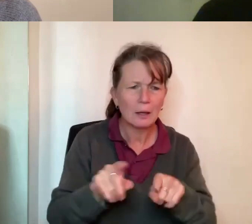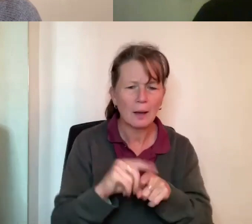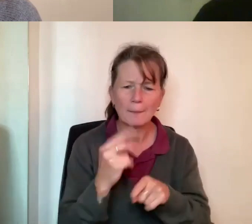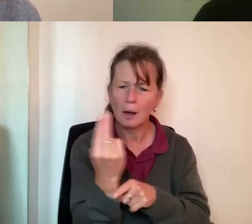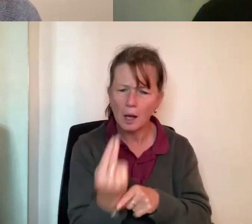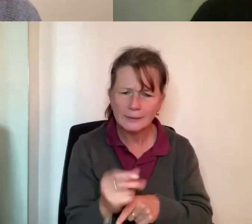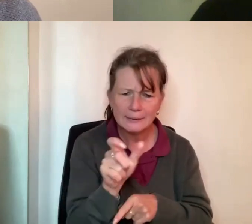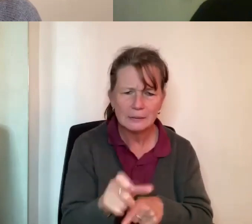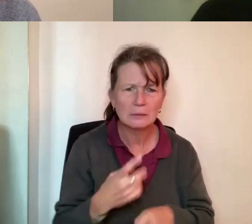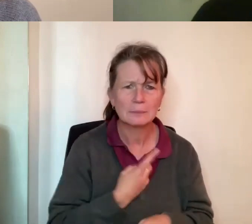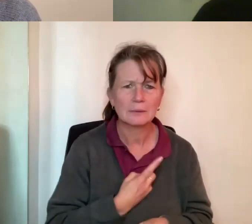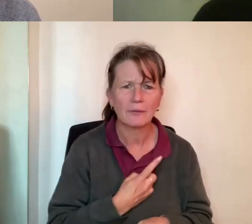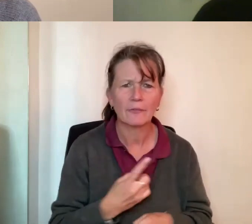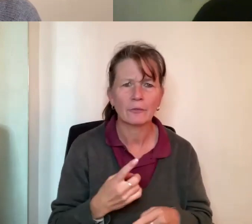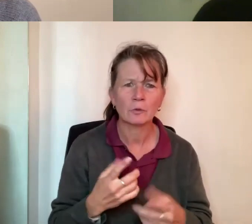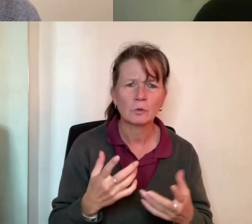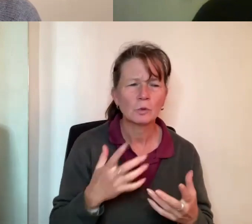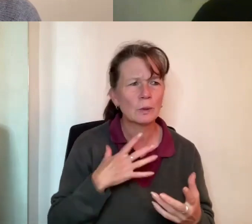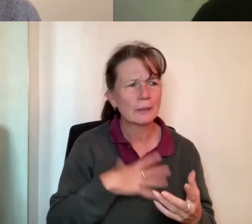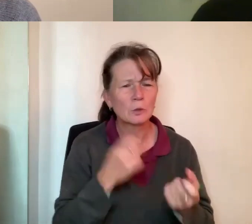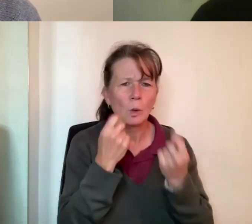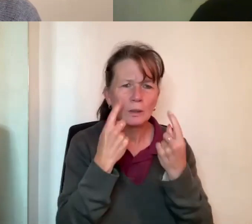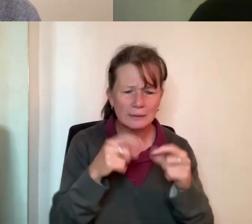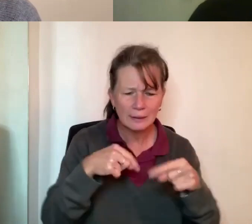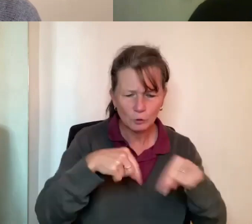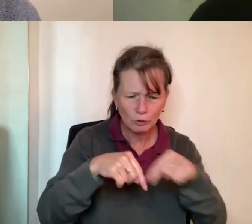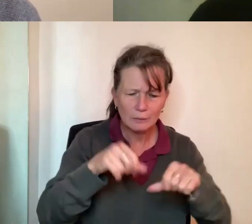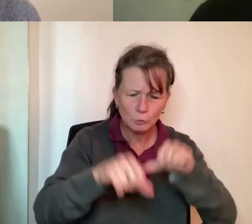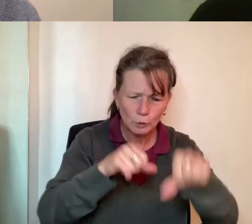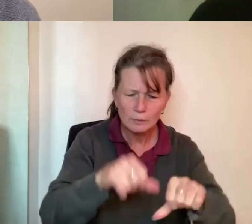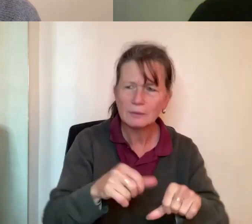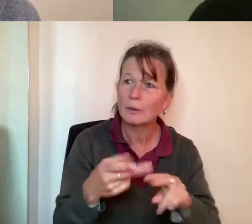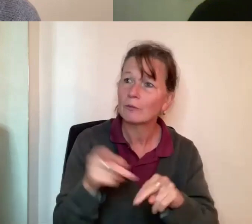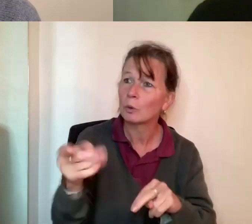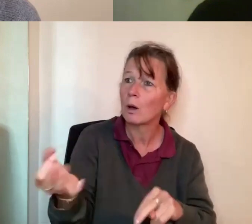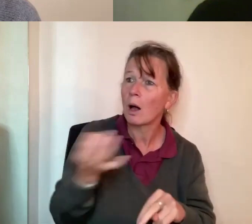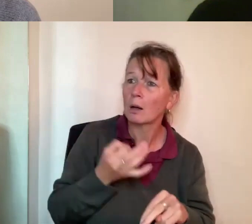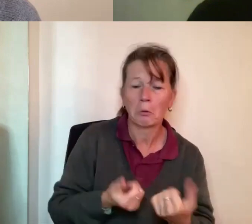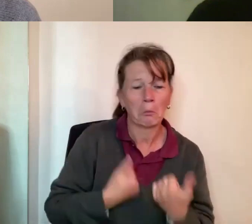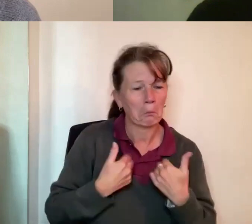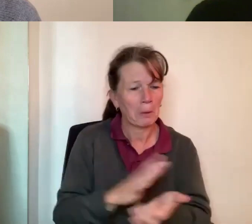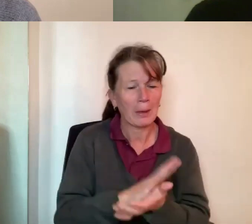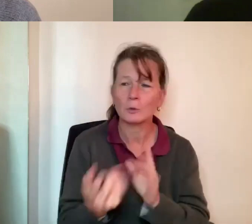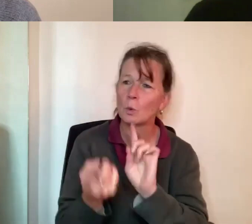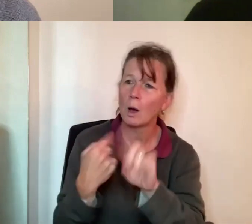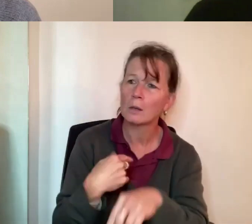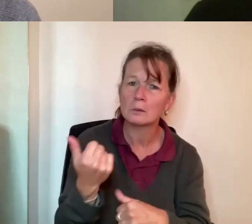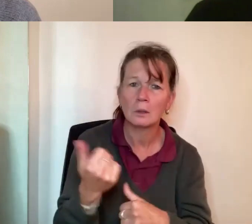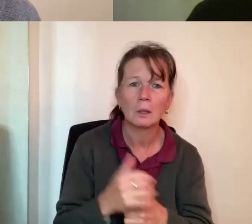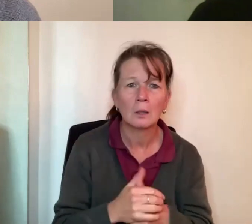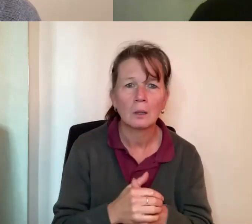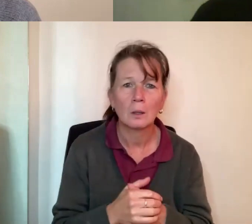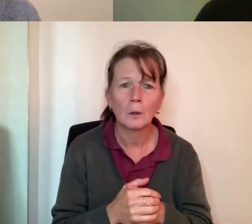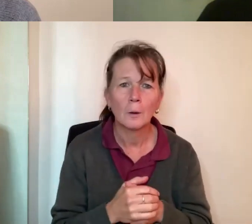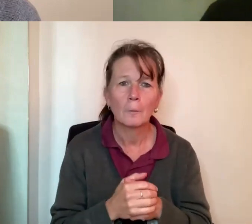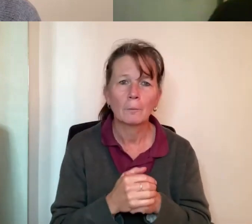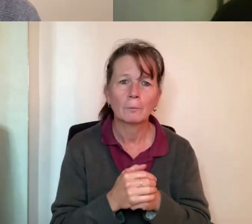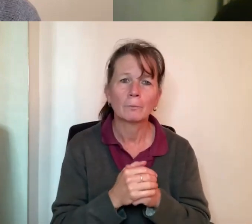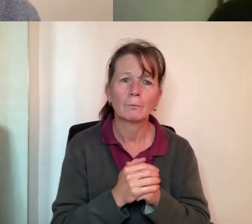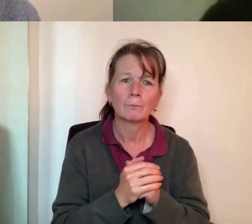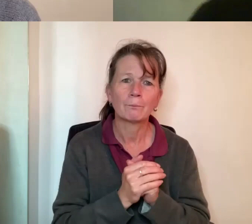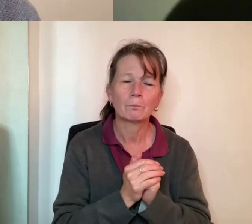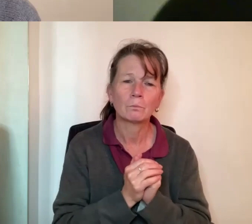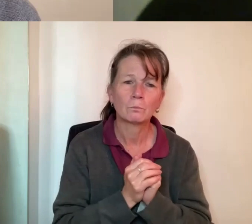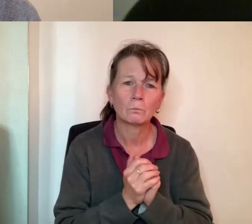guess, in the understanding of directing in Britain. You are kind of a manager more than anything else, and you have to constantly battle to be